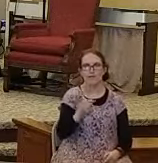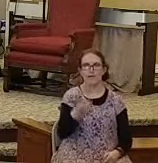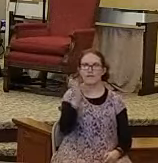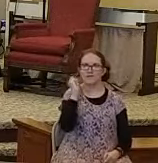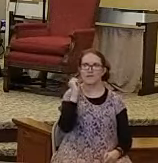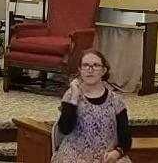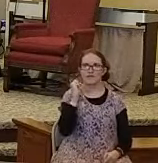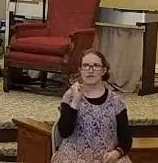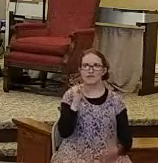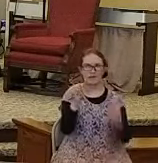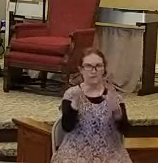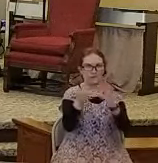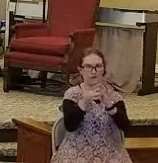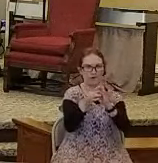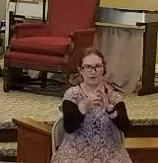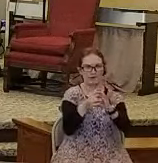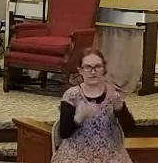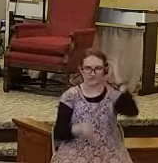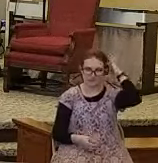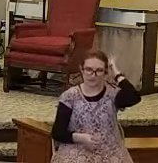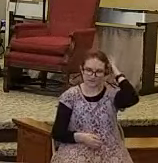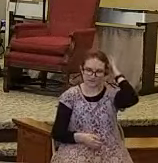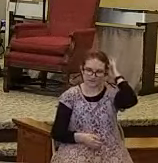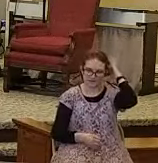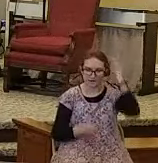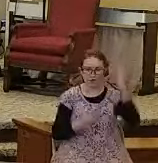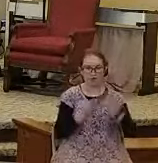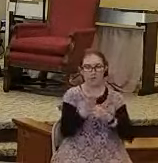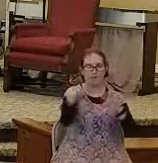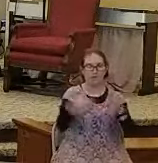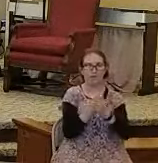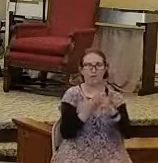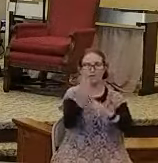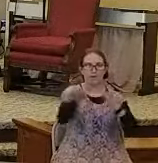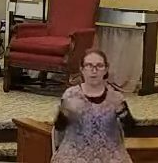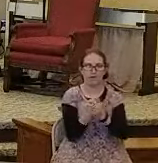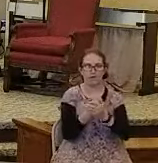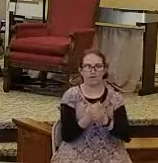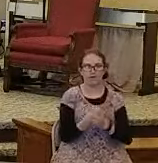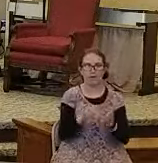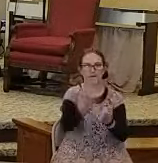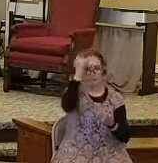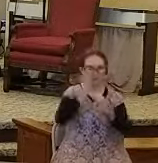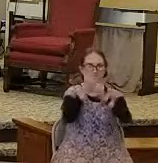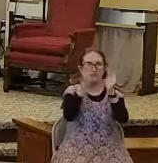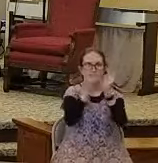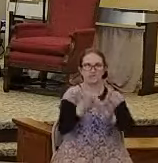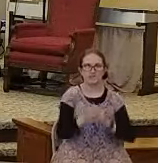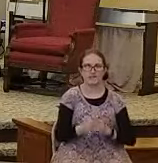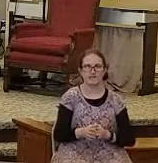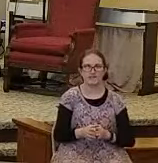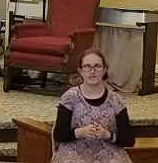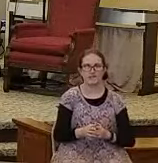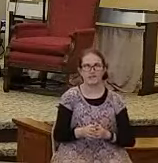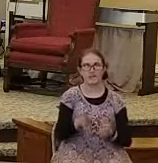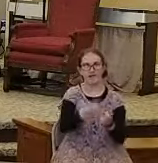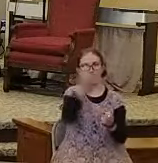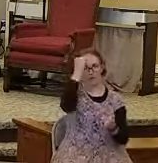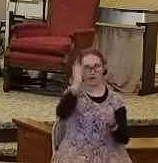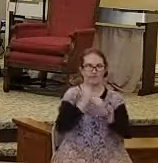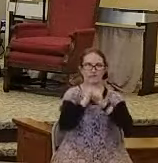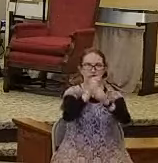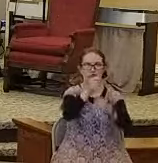was his own. Hallelujah, hallelujah. Jesus. Hallelujah. Oh, through it all, I've learned to trust in Jesus.